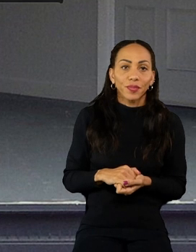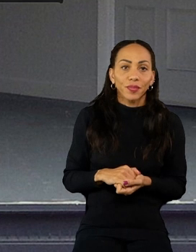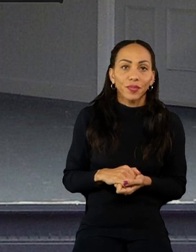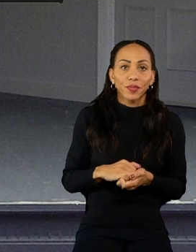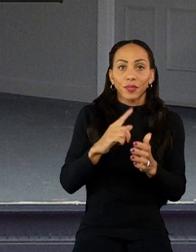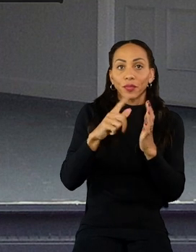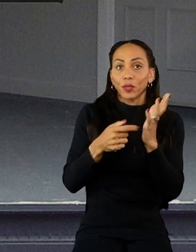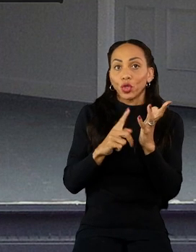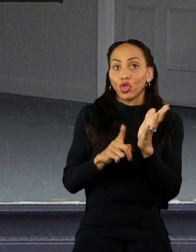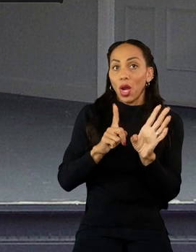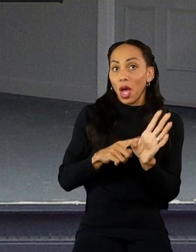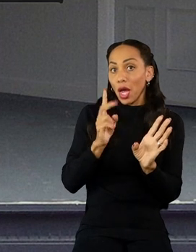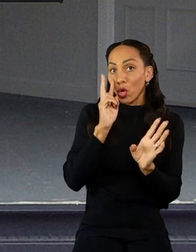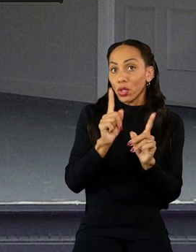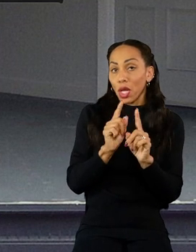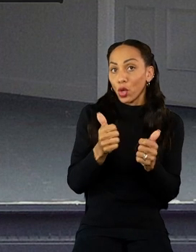That'd be great.